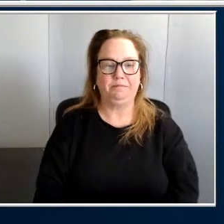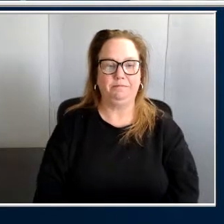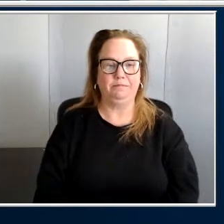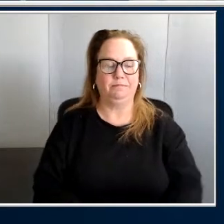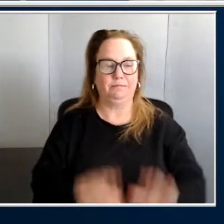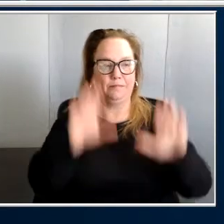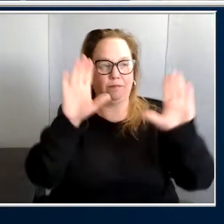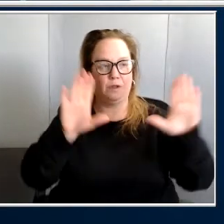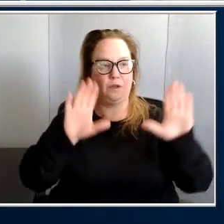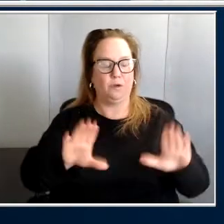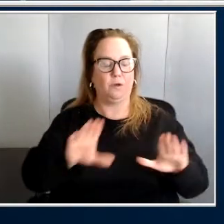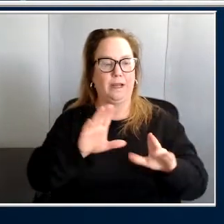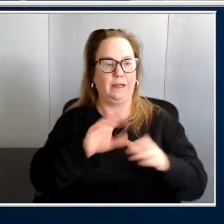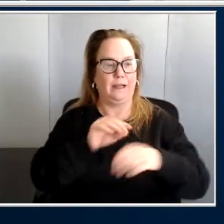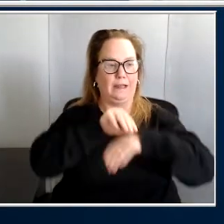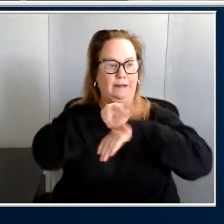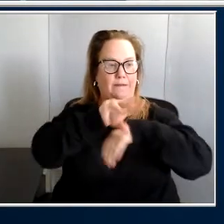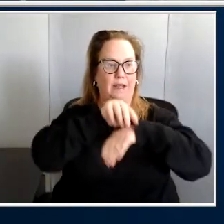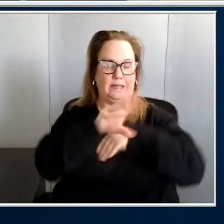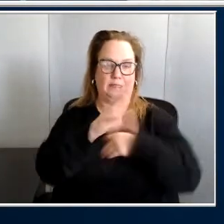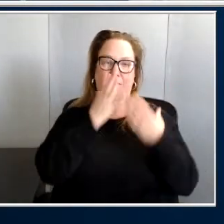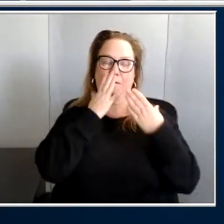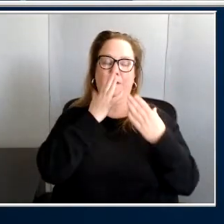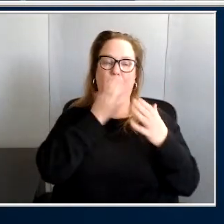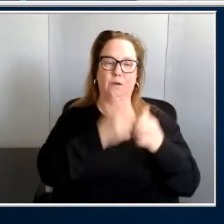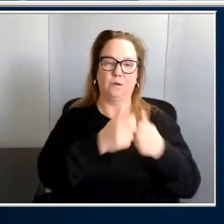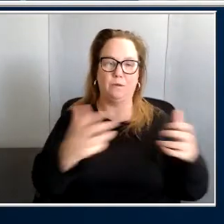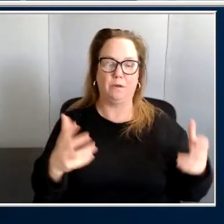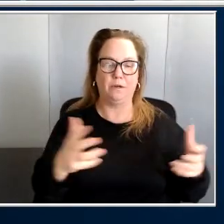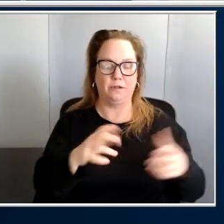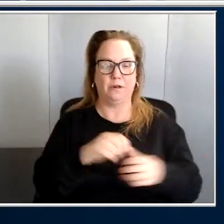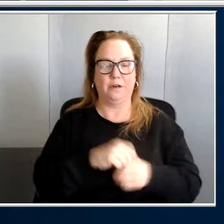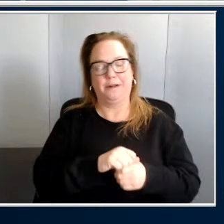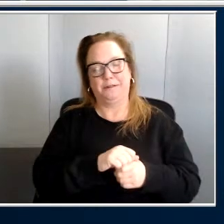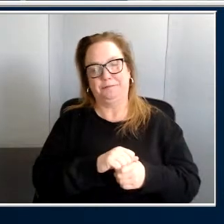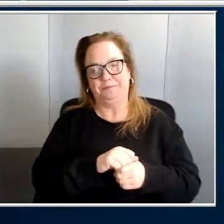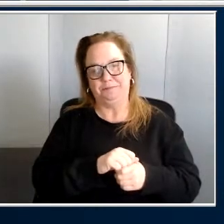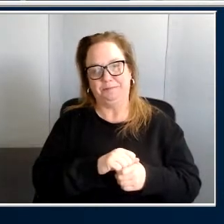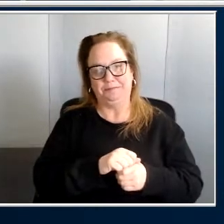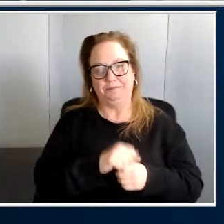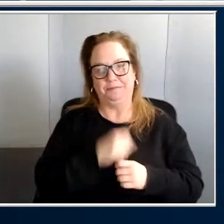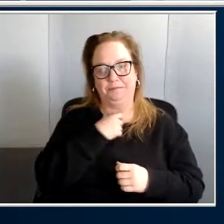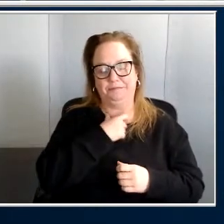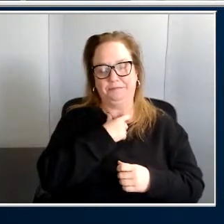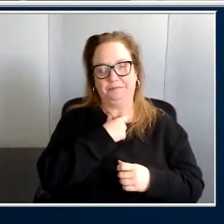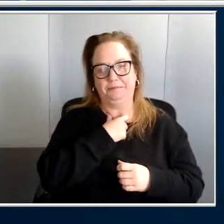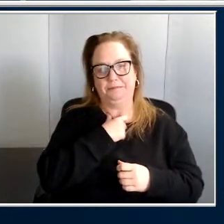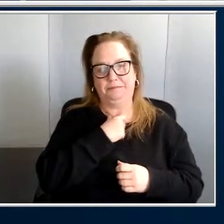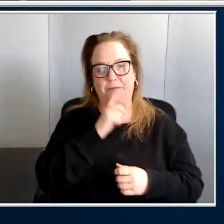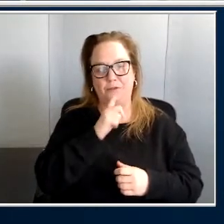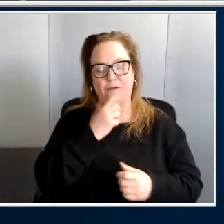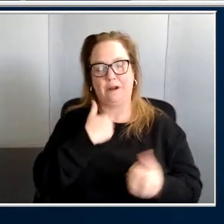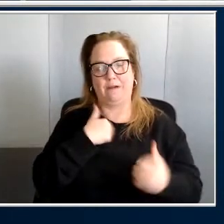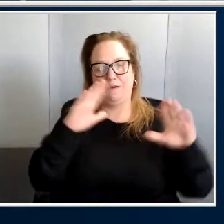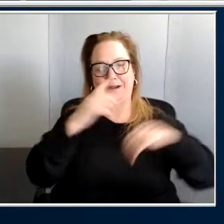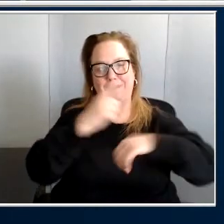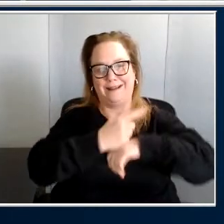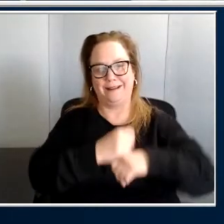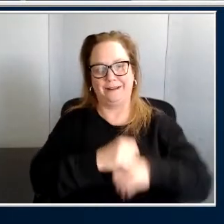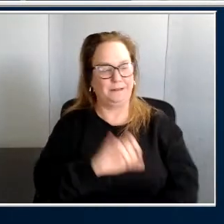universal advice. So thank you very much, Dr. Brubaker. You got it. Have a good day.